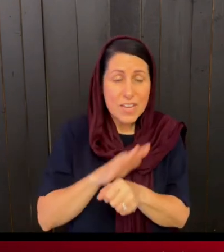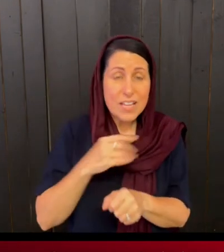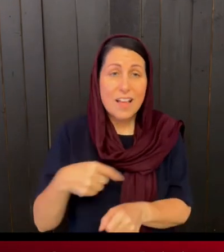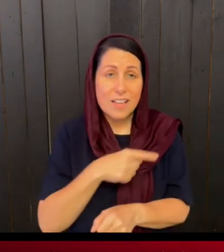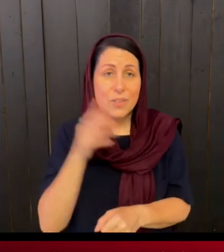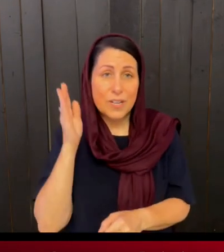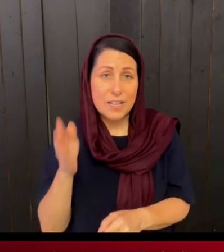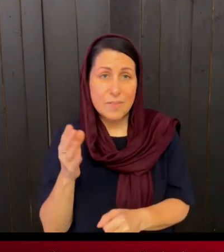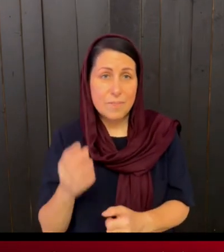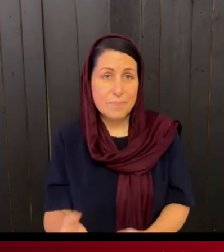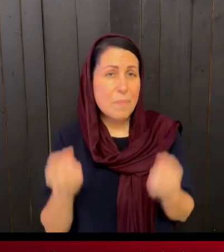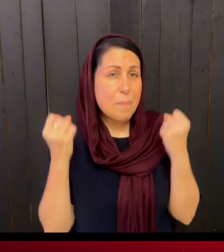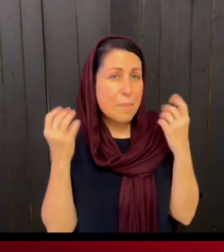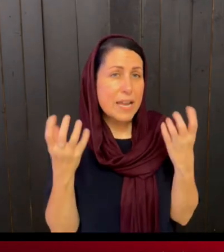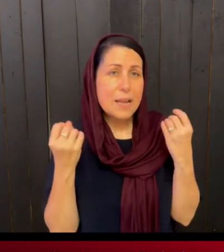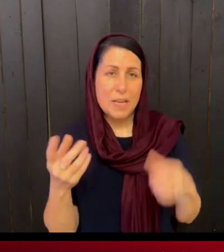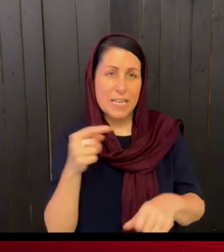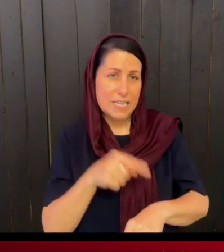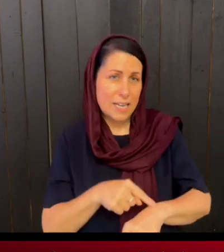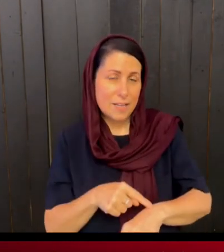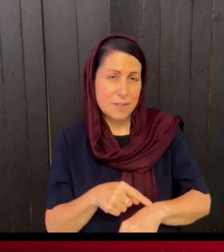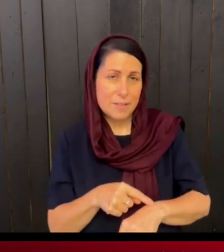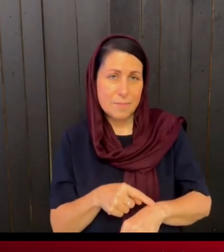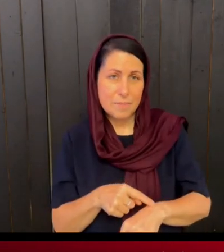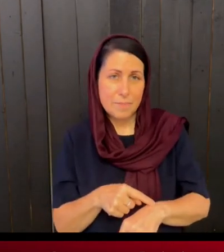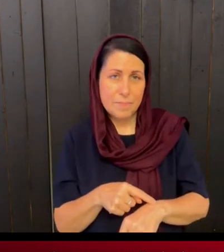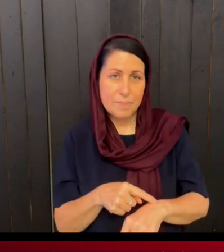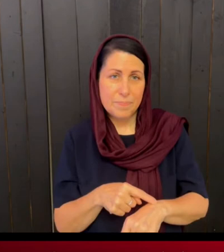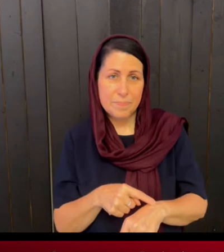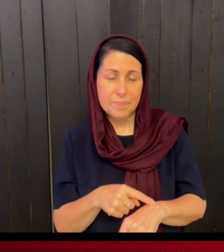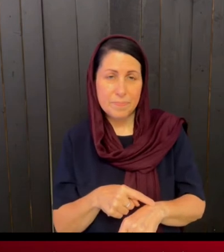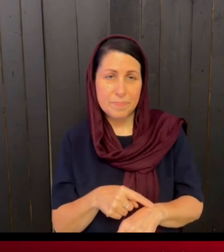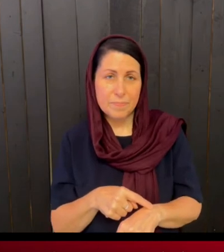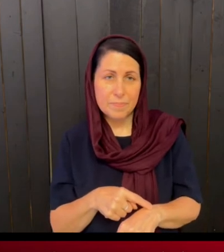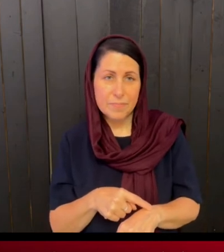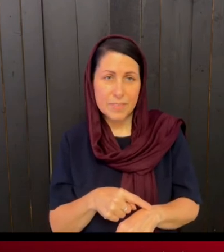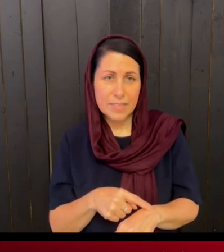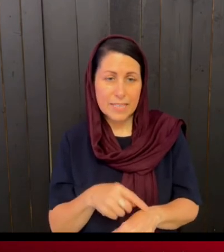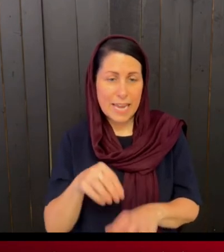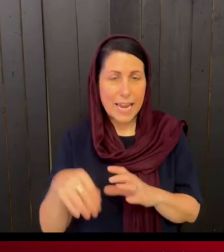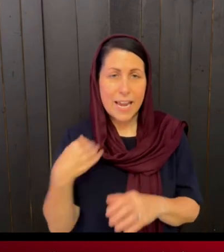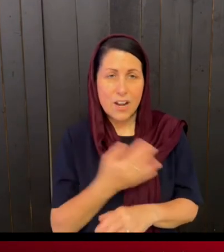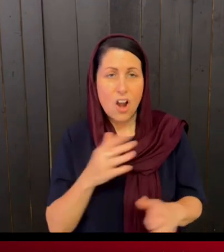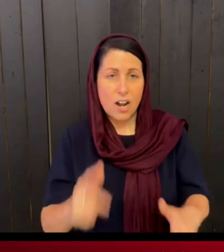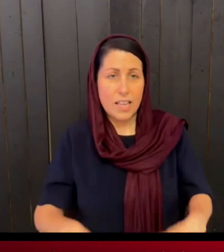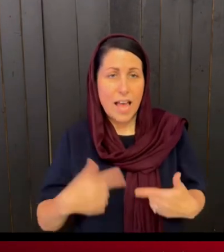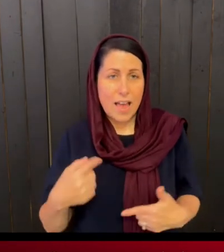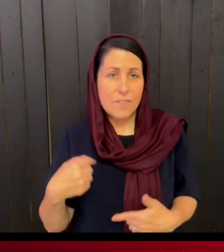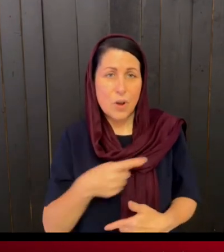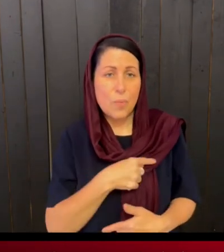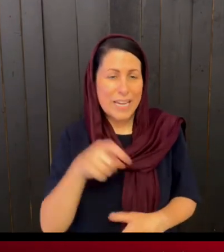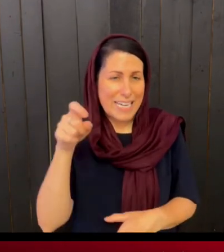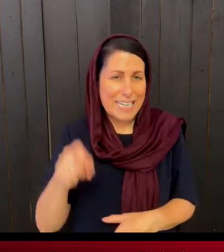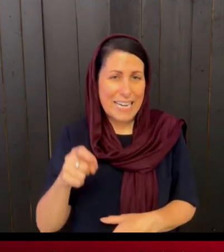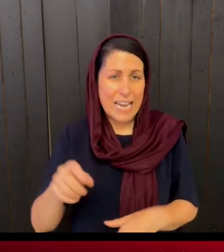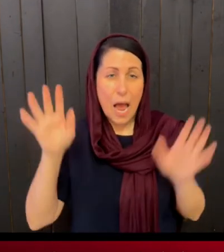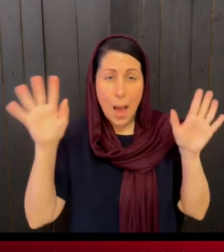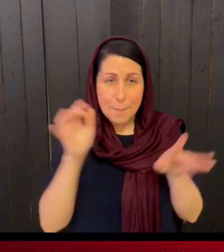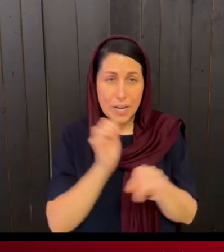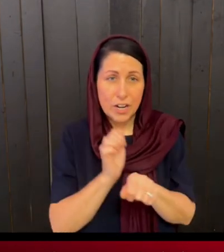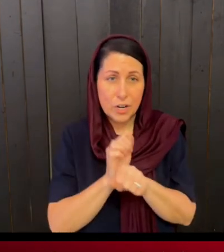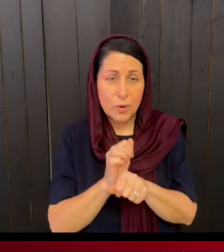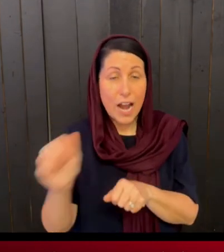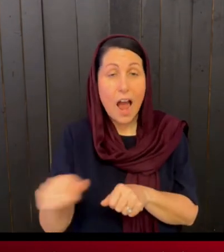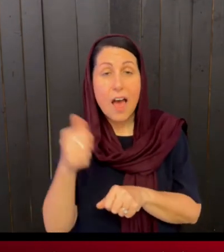And many times, you know, there are times in our life when we need a miracle, or somebody we know needs a